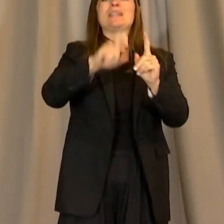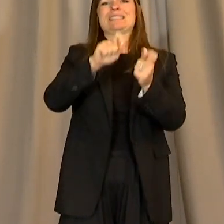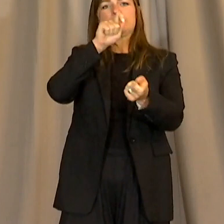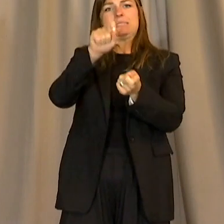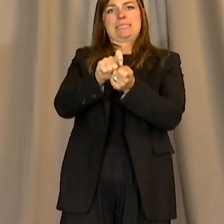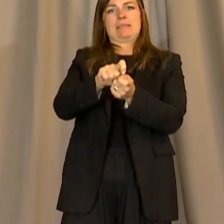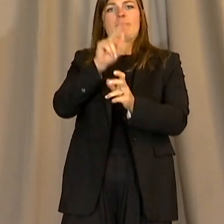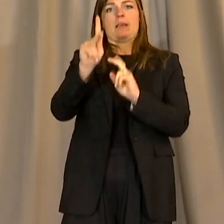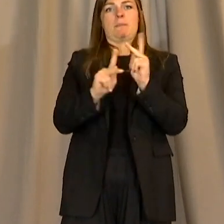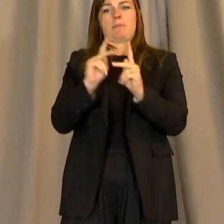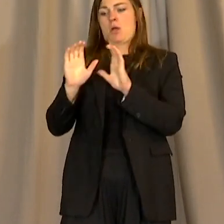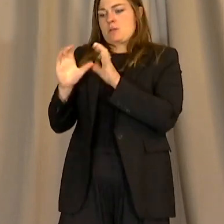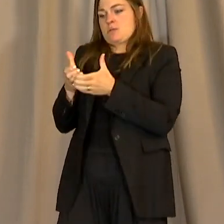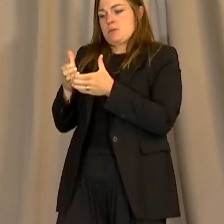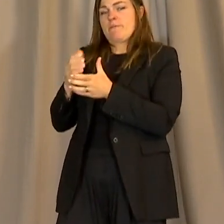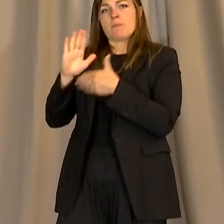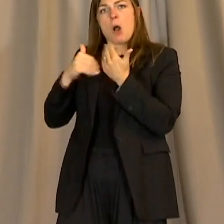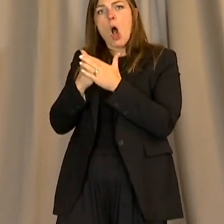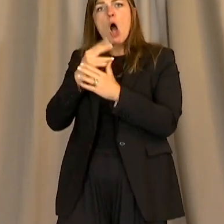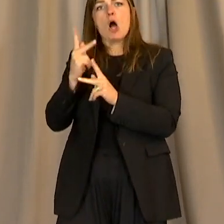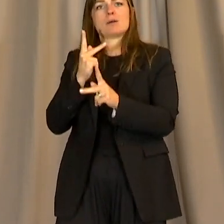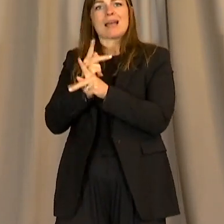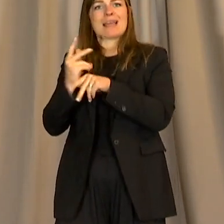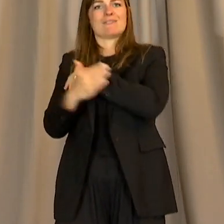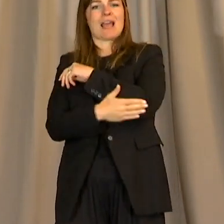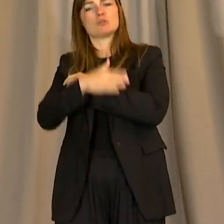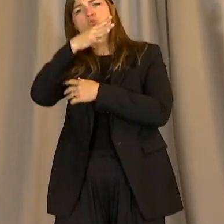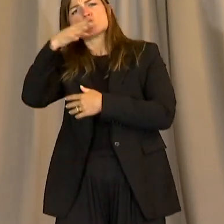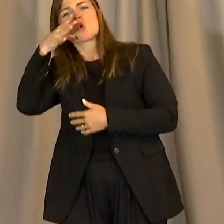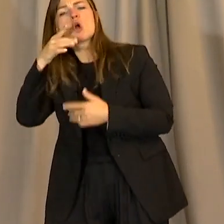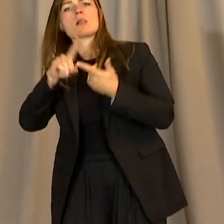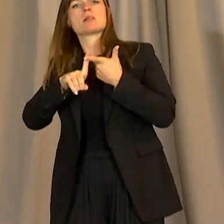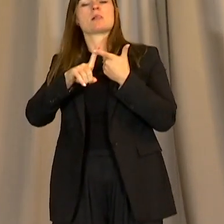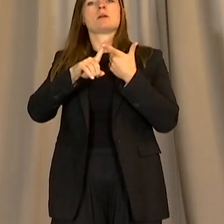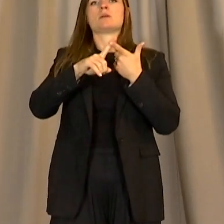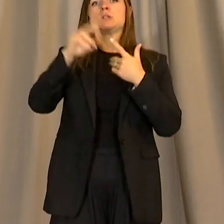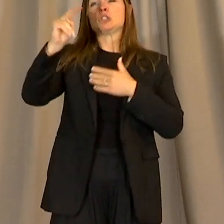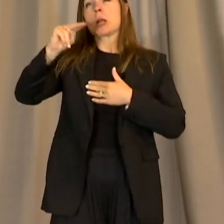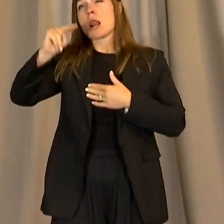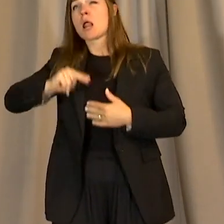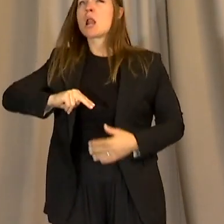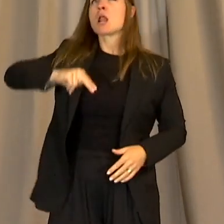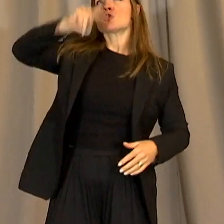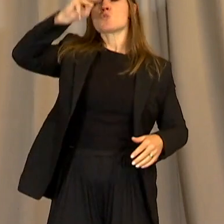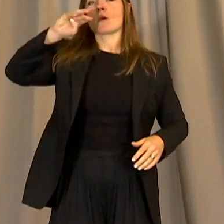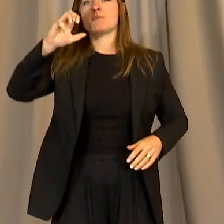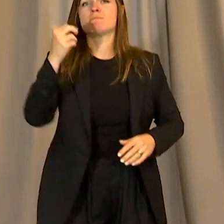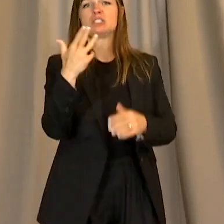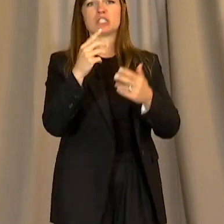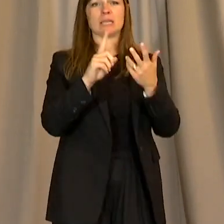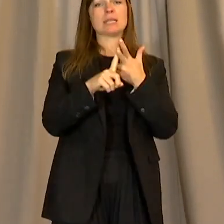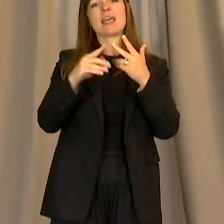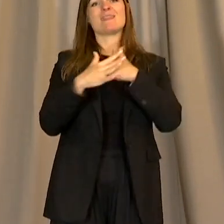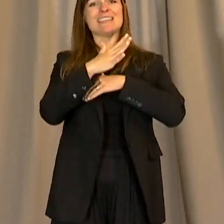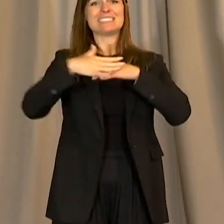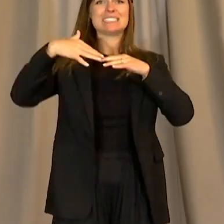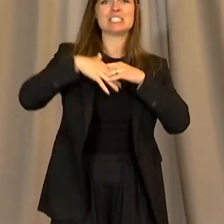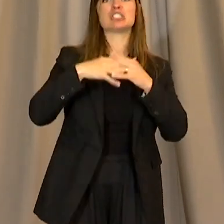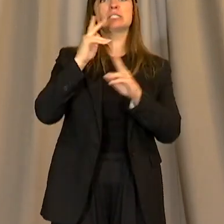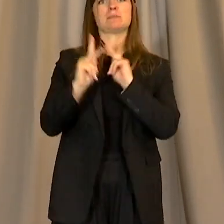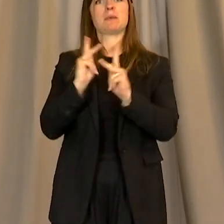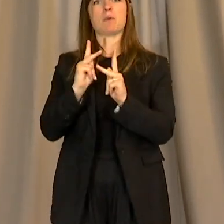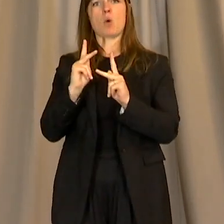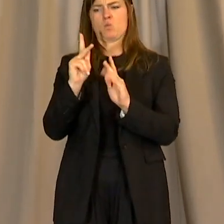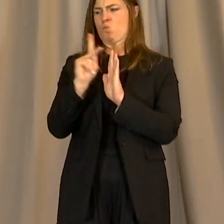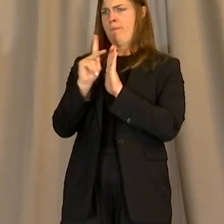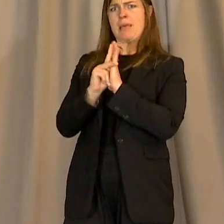from all the different counties, the rural counties, the ones in northern Michigan, the indigenous folks? What policy am